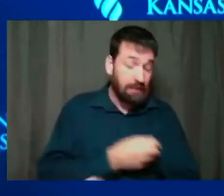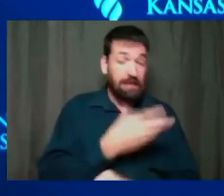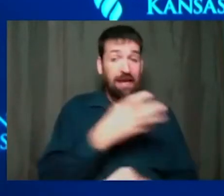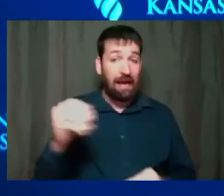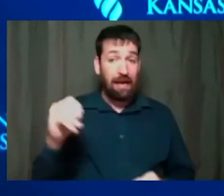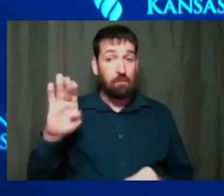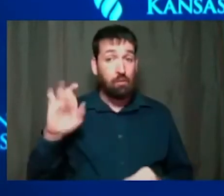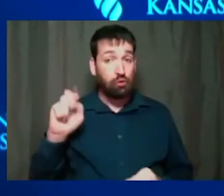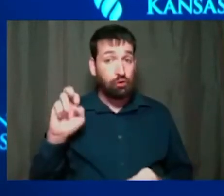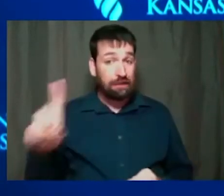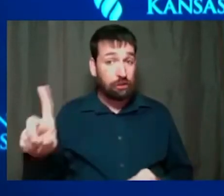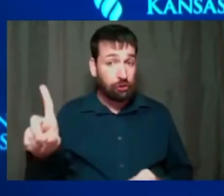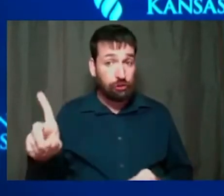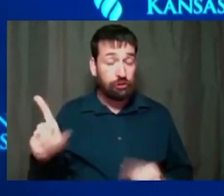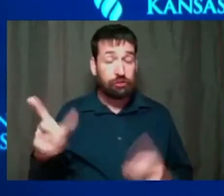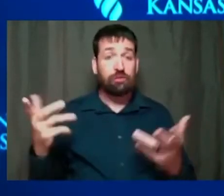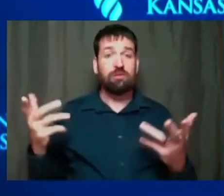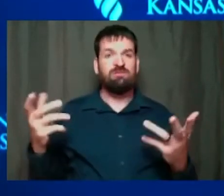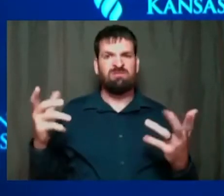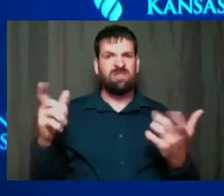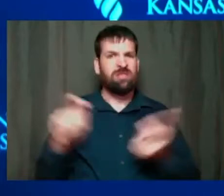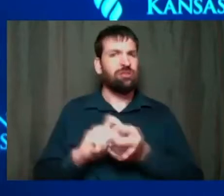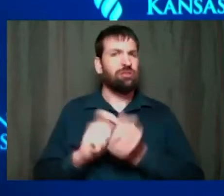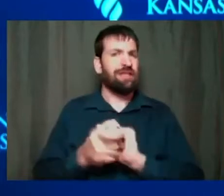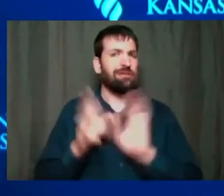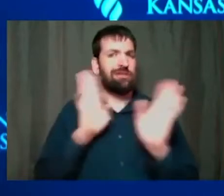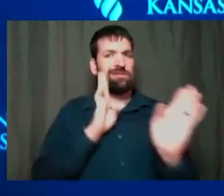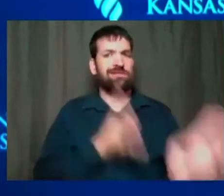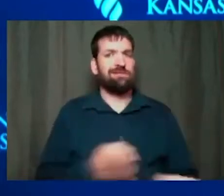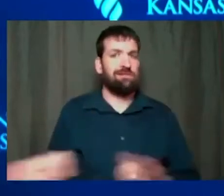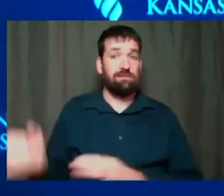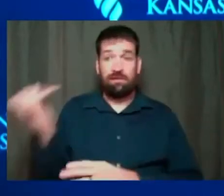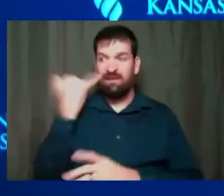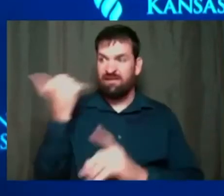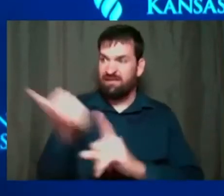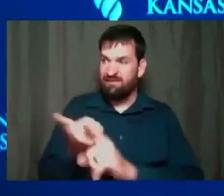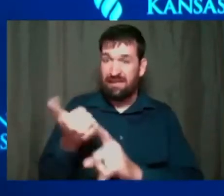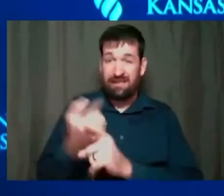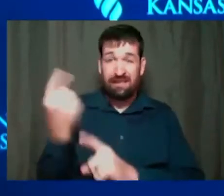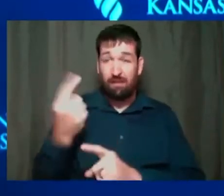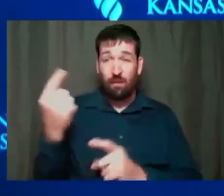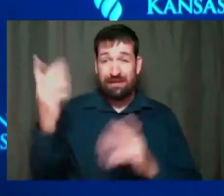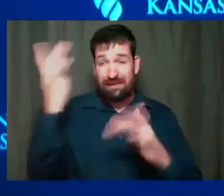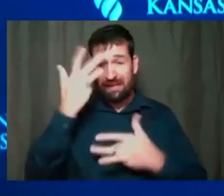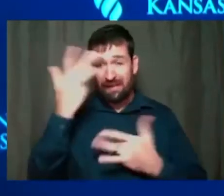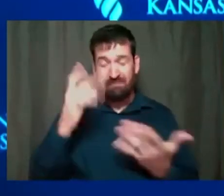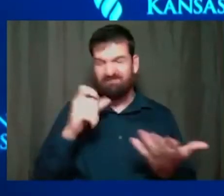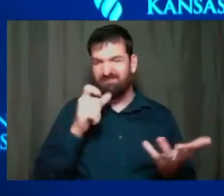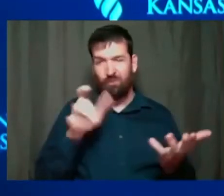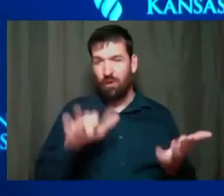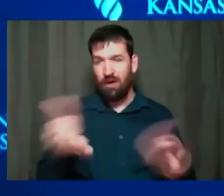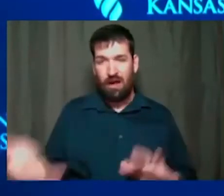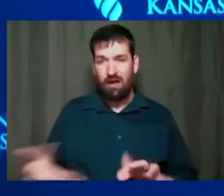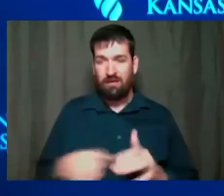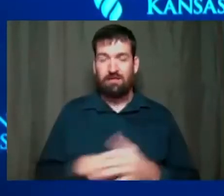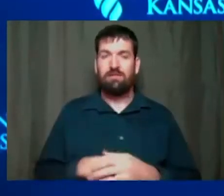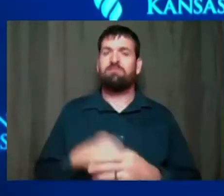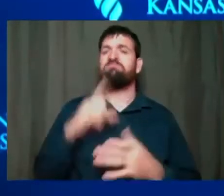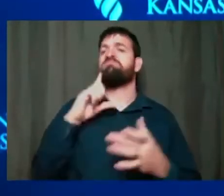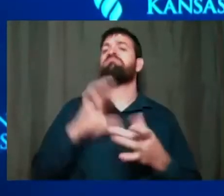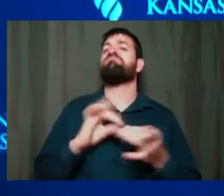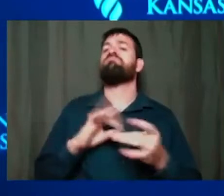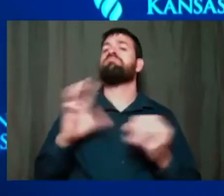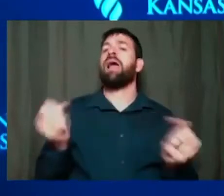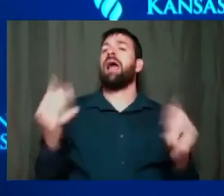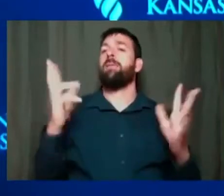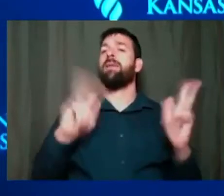changes the story a whole lot. Because even if somebody's sick, you're not going to die. If you talk about a number of people who are vaccinated that are positive, and